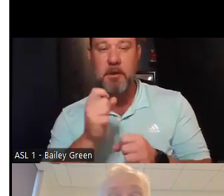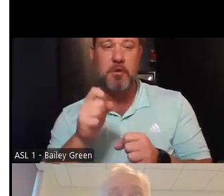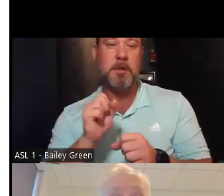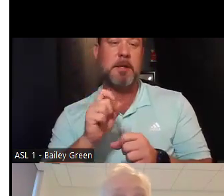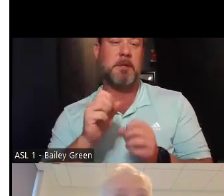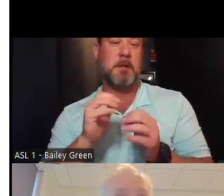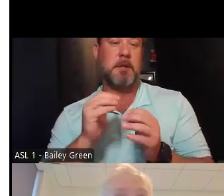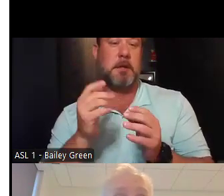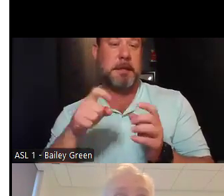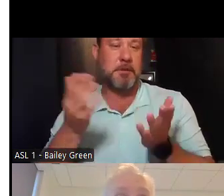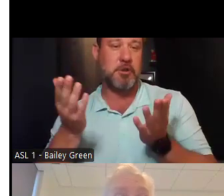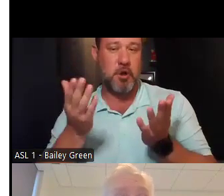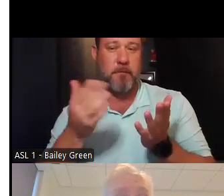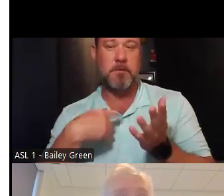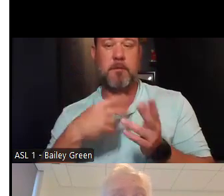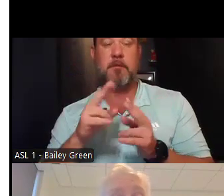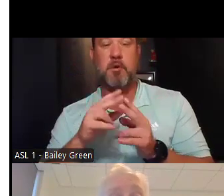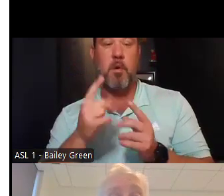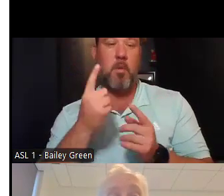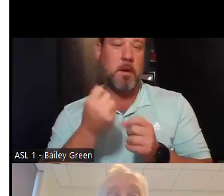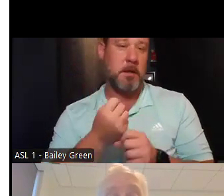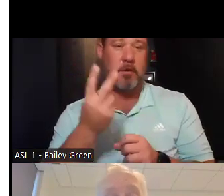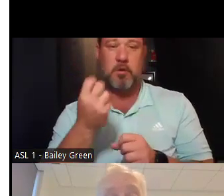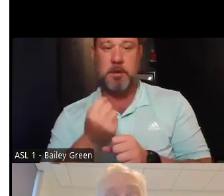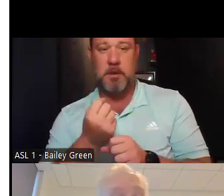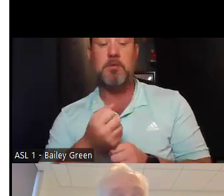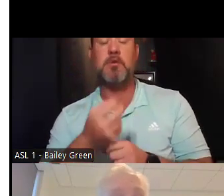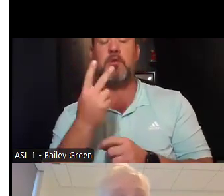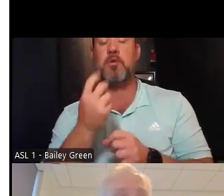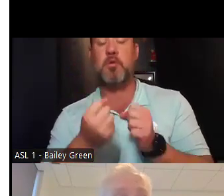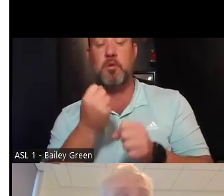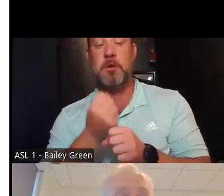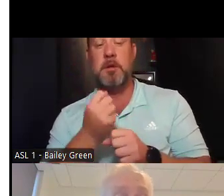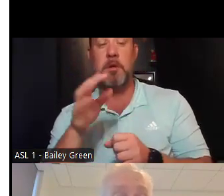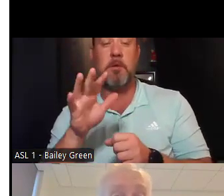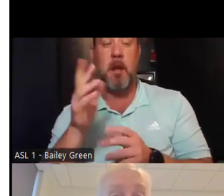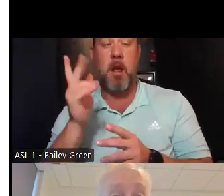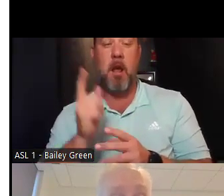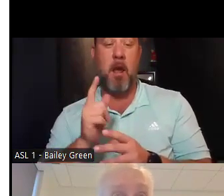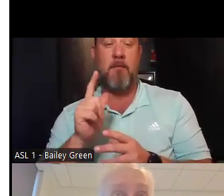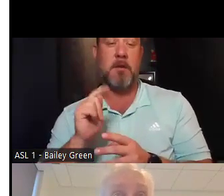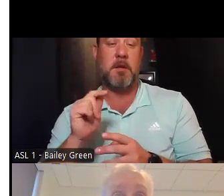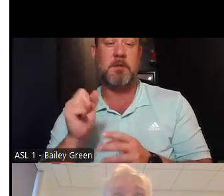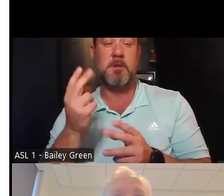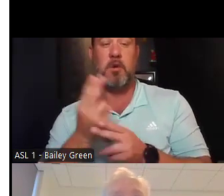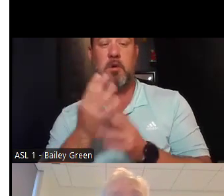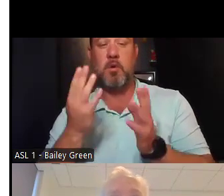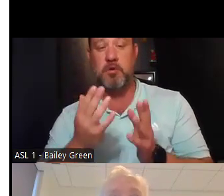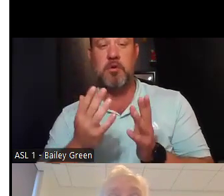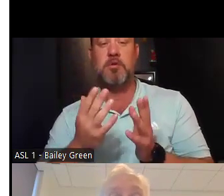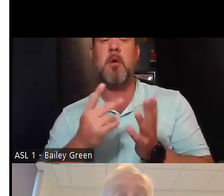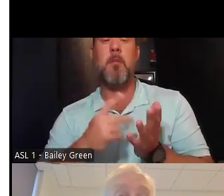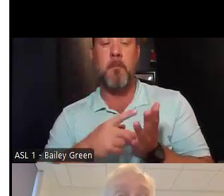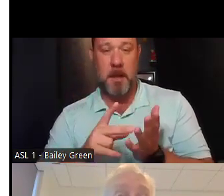services. We consider 2 options, 1 year or 2 year. 2 years, about half of LTSS users, paid